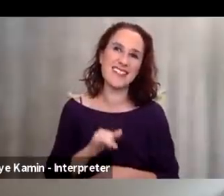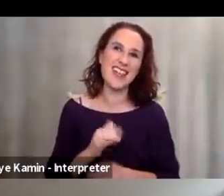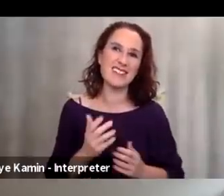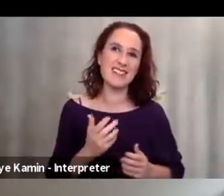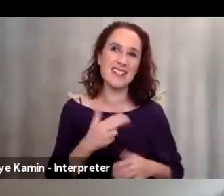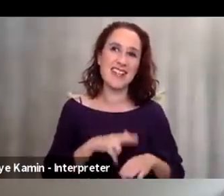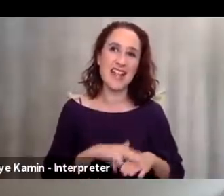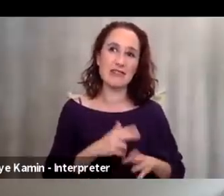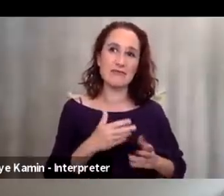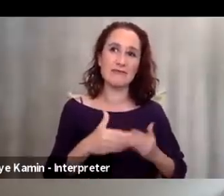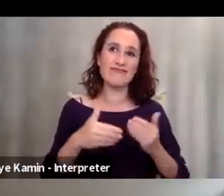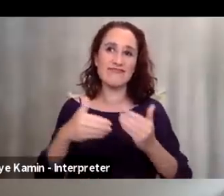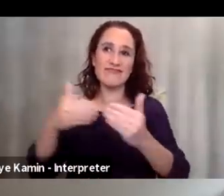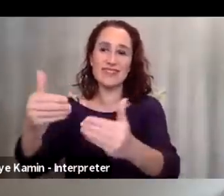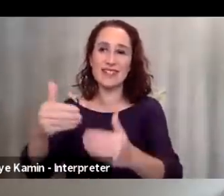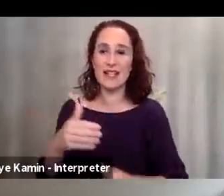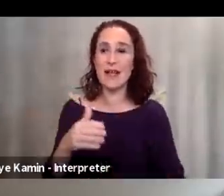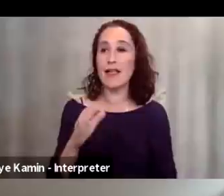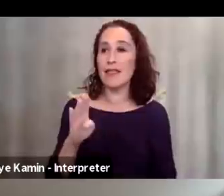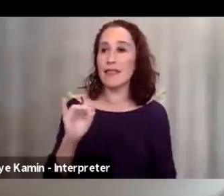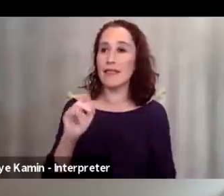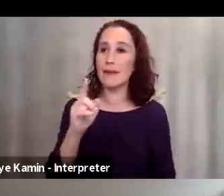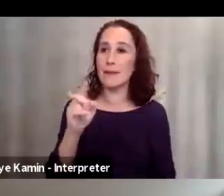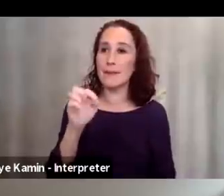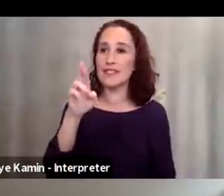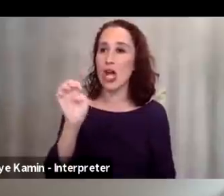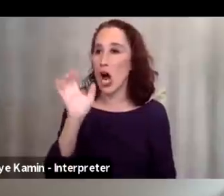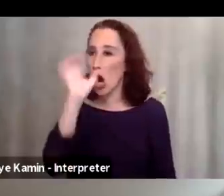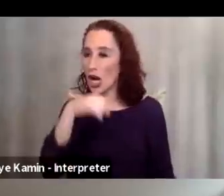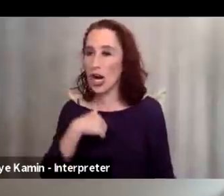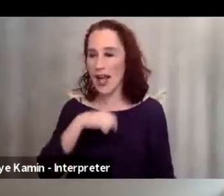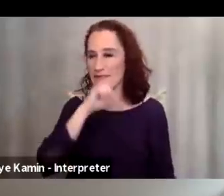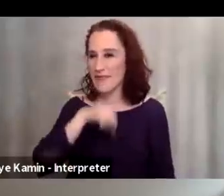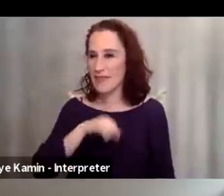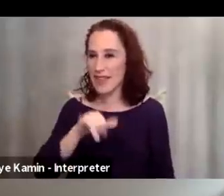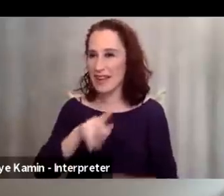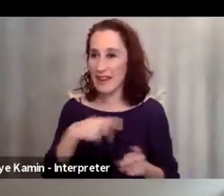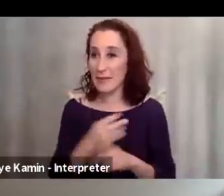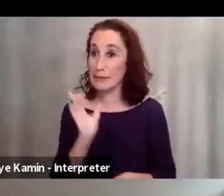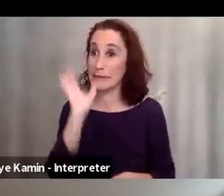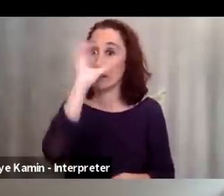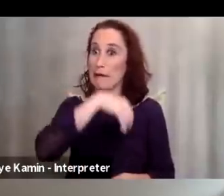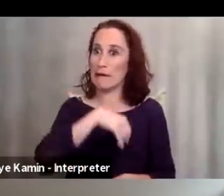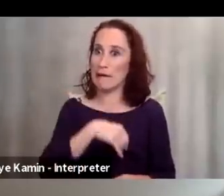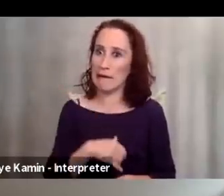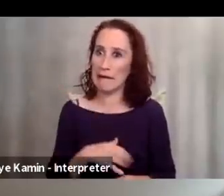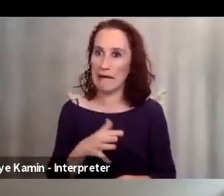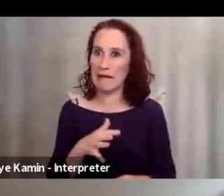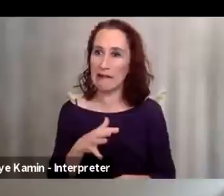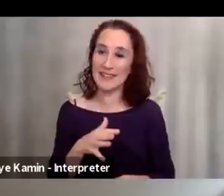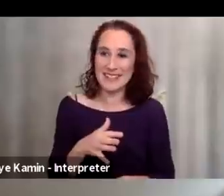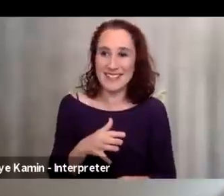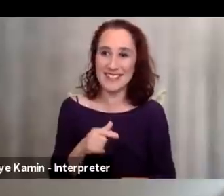for me of, like, the bizarre things that I loved as a kid. So anything that was kind of weird or